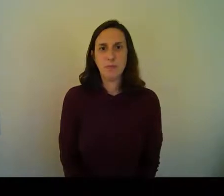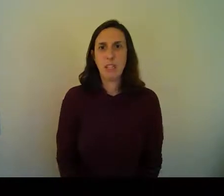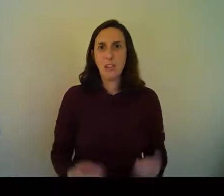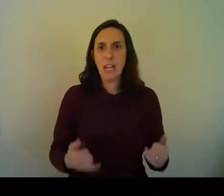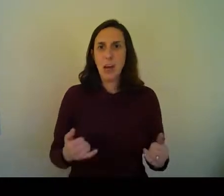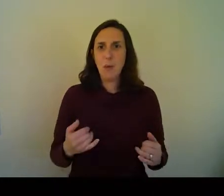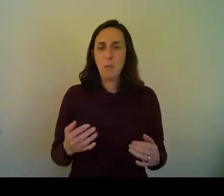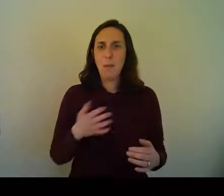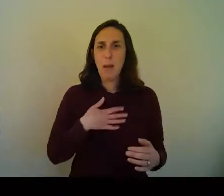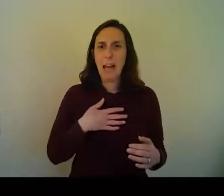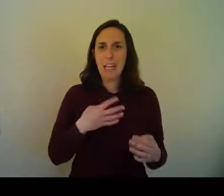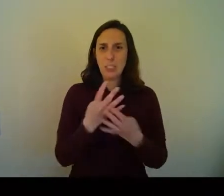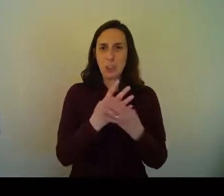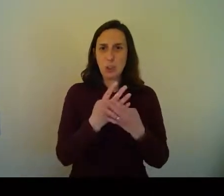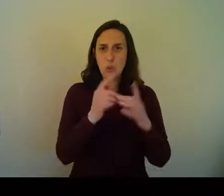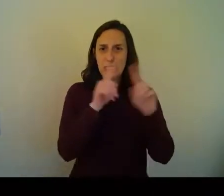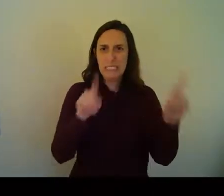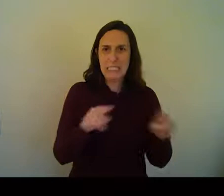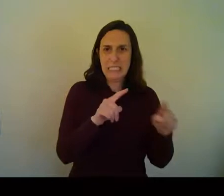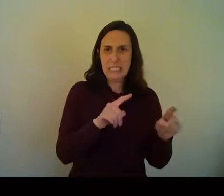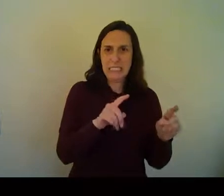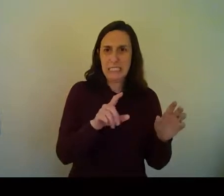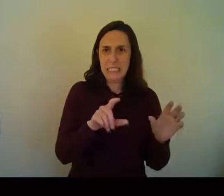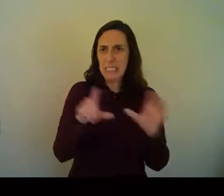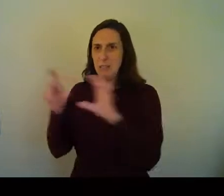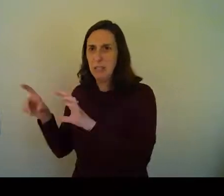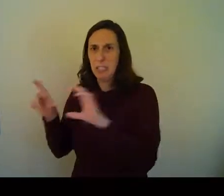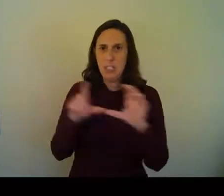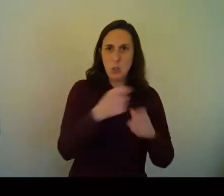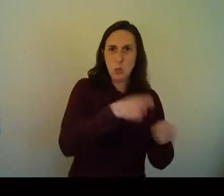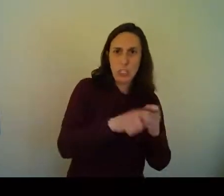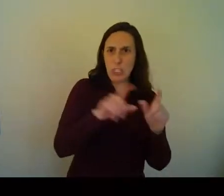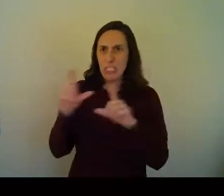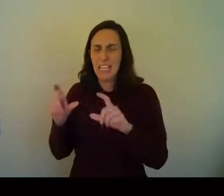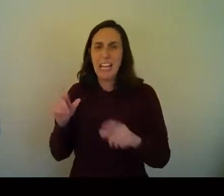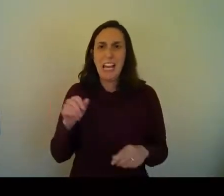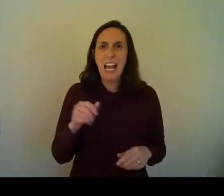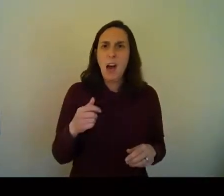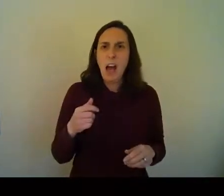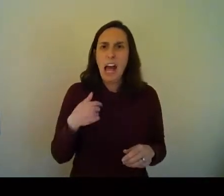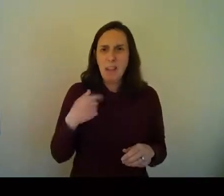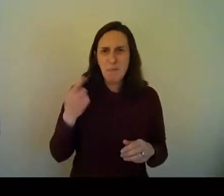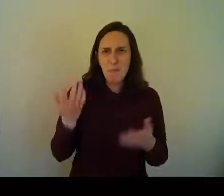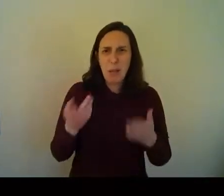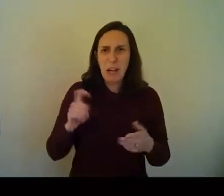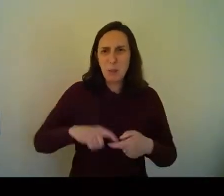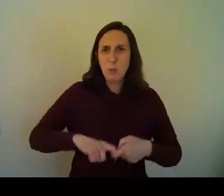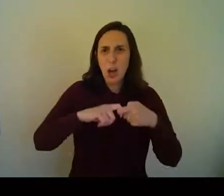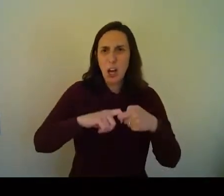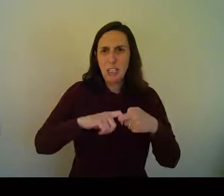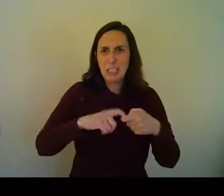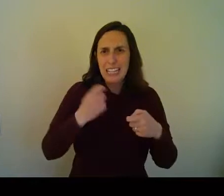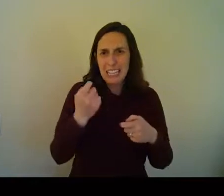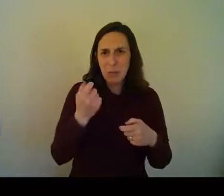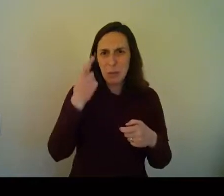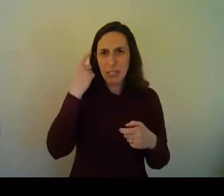screens, pausing a bit and double checking. And yesterday, for some reason, it kept switching back and forth. I think it was just the